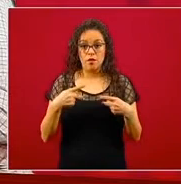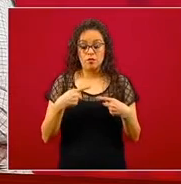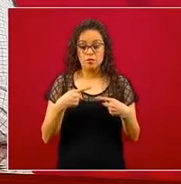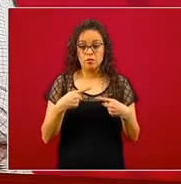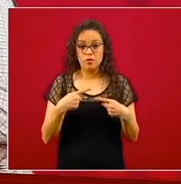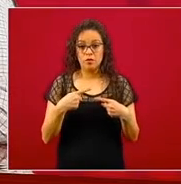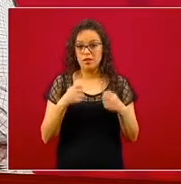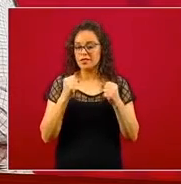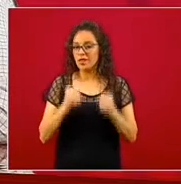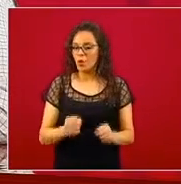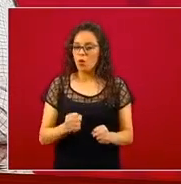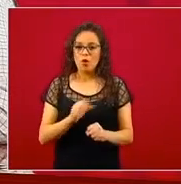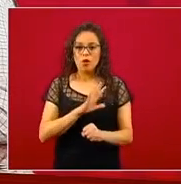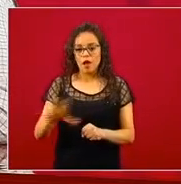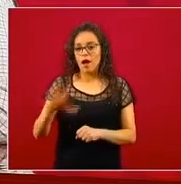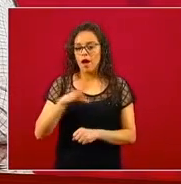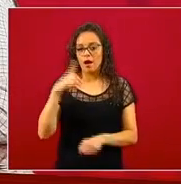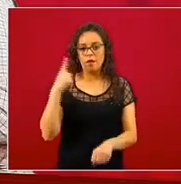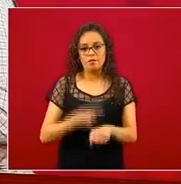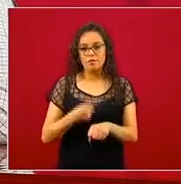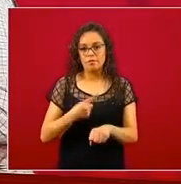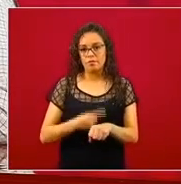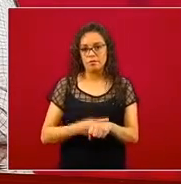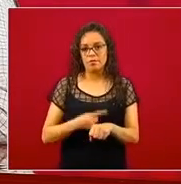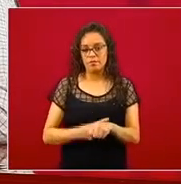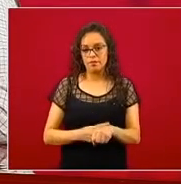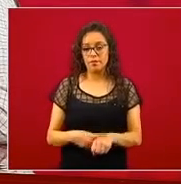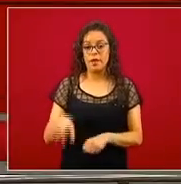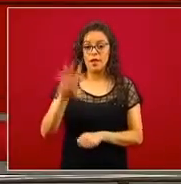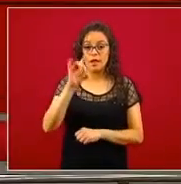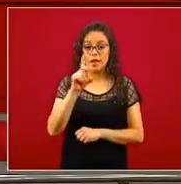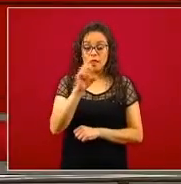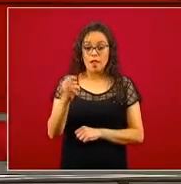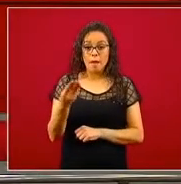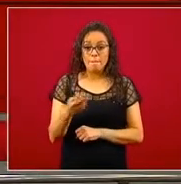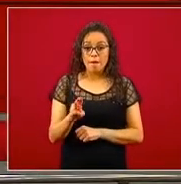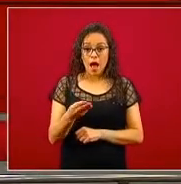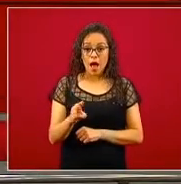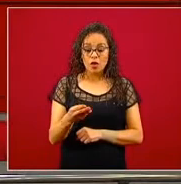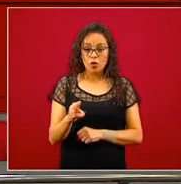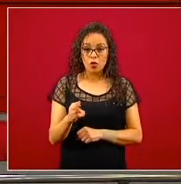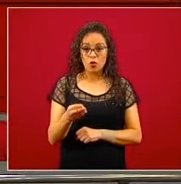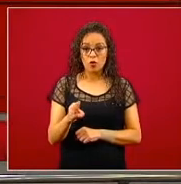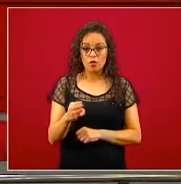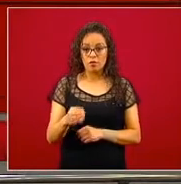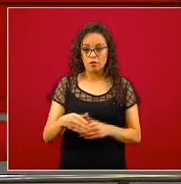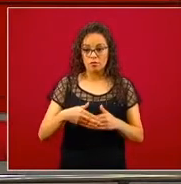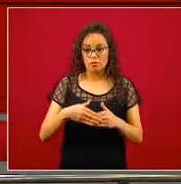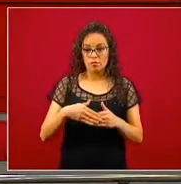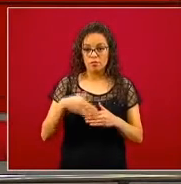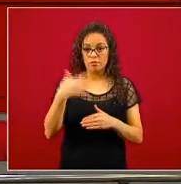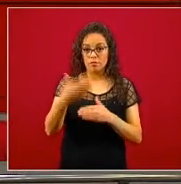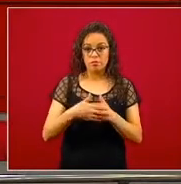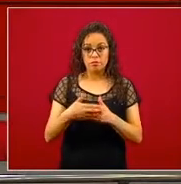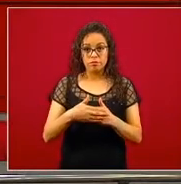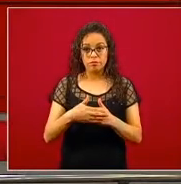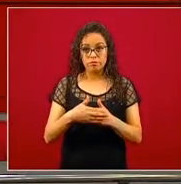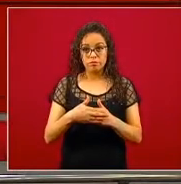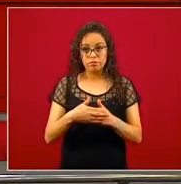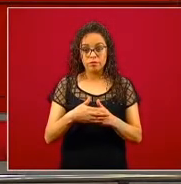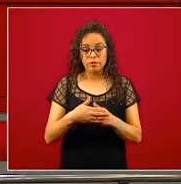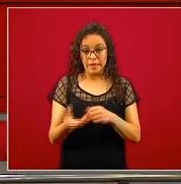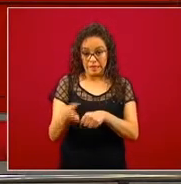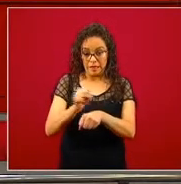our estimations that precisely during these days, they will be reaching the greatest amount of cases.